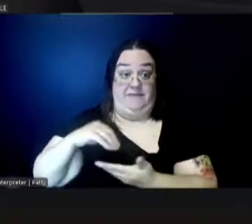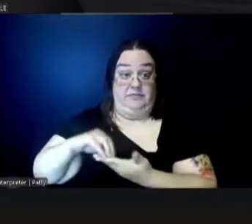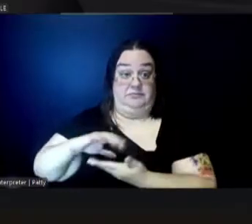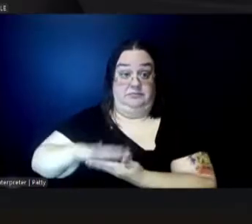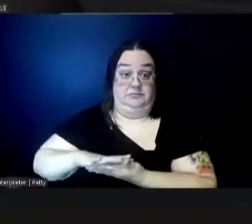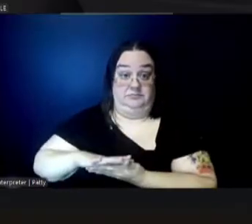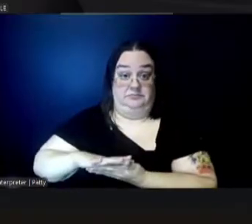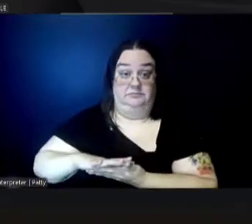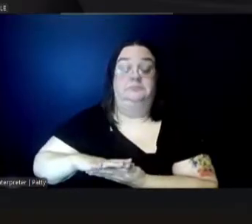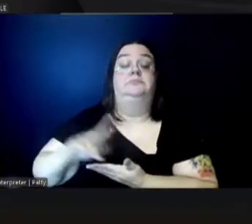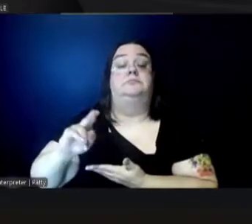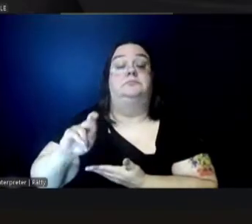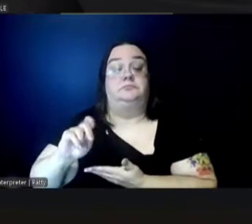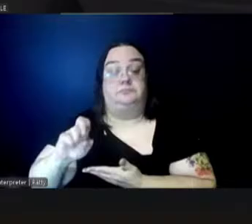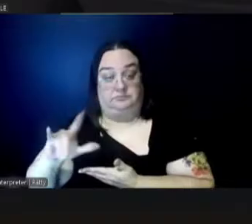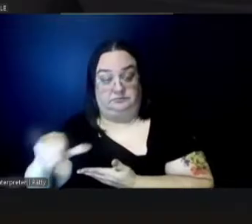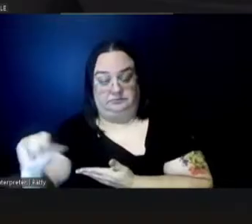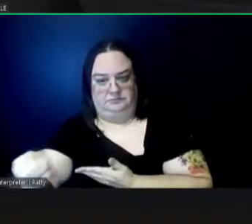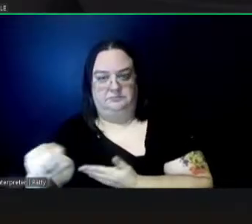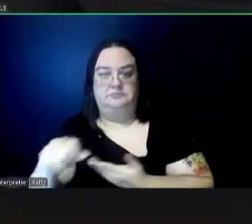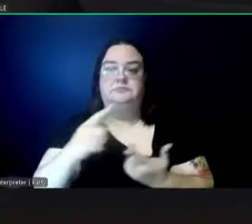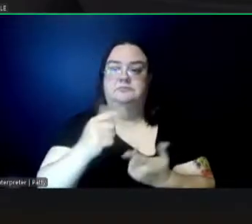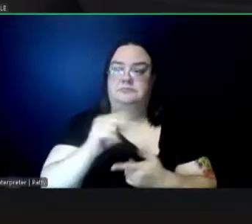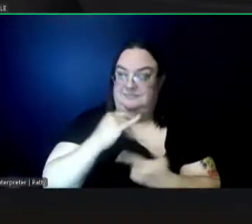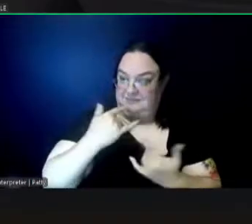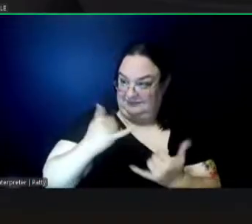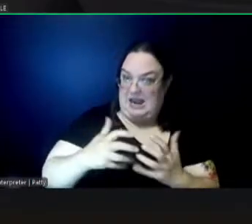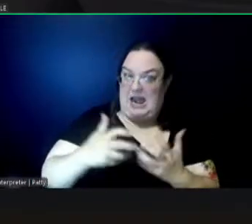Yes. And there's still a lot of work to do.